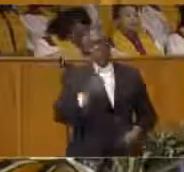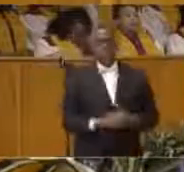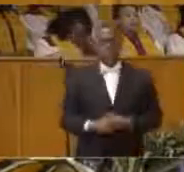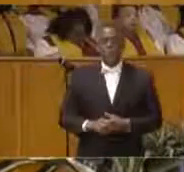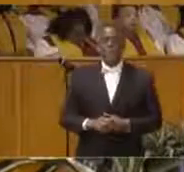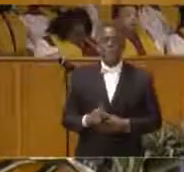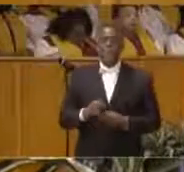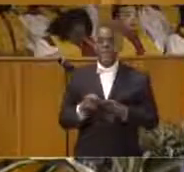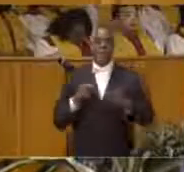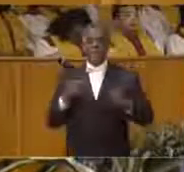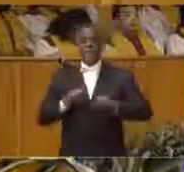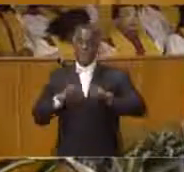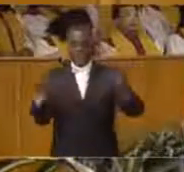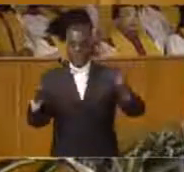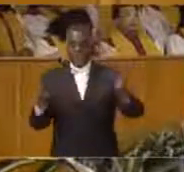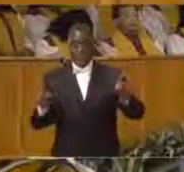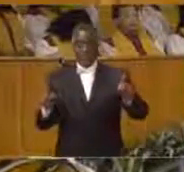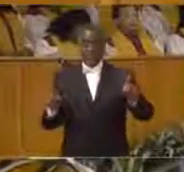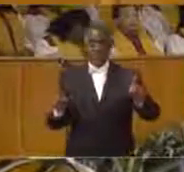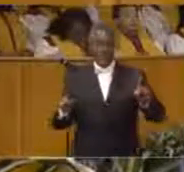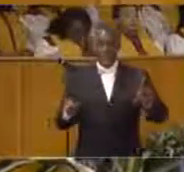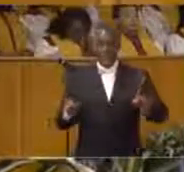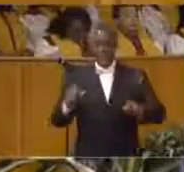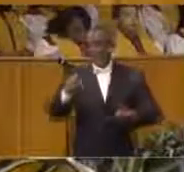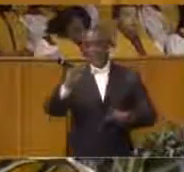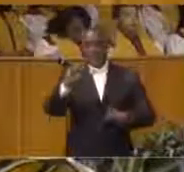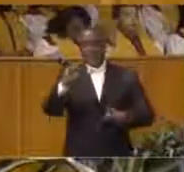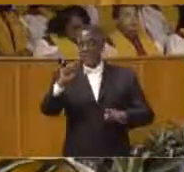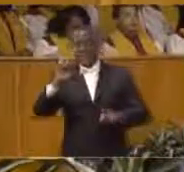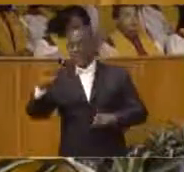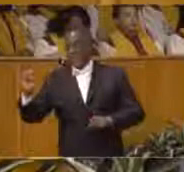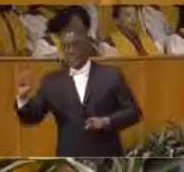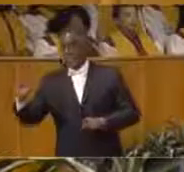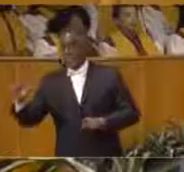Now, where I'm from, I need you to know there's a difference between stealing and robbing.